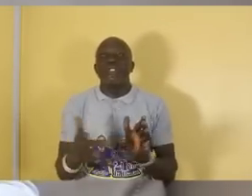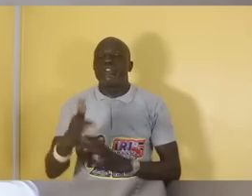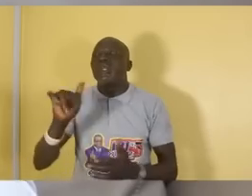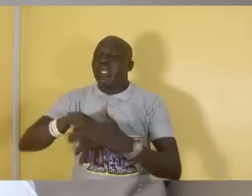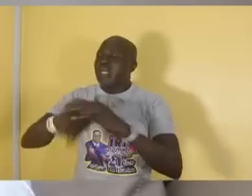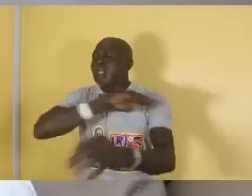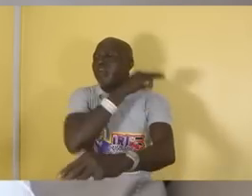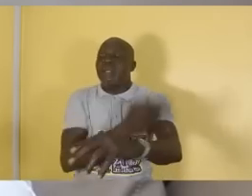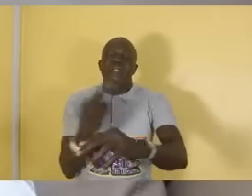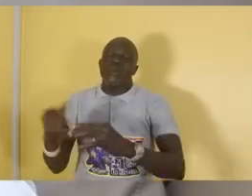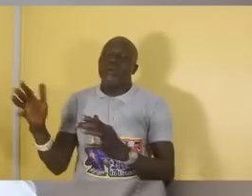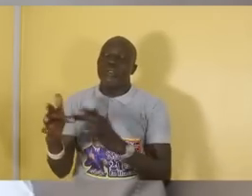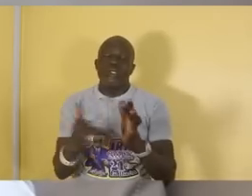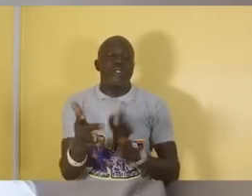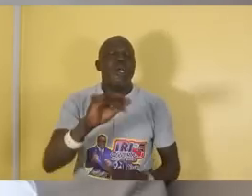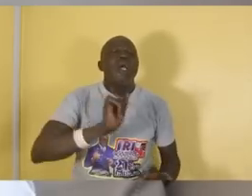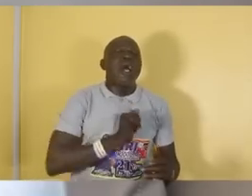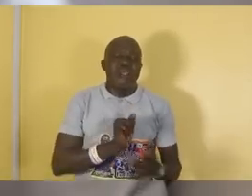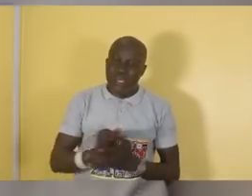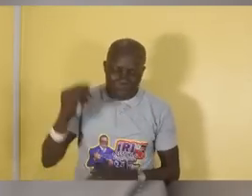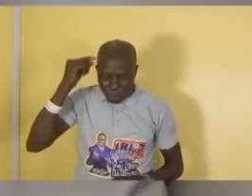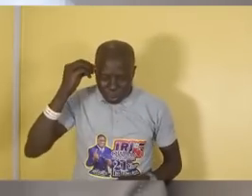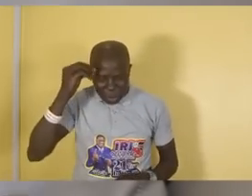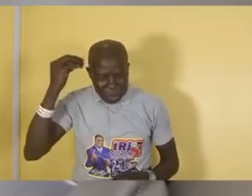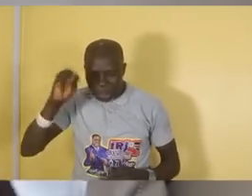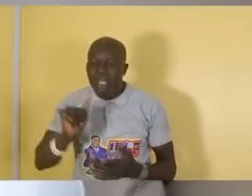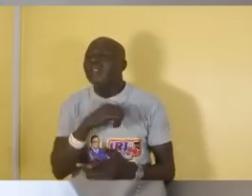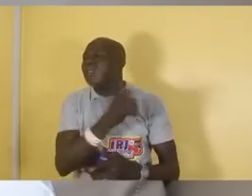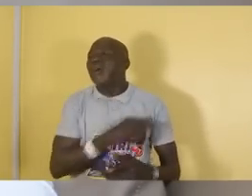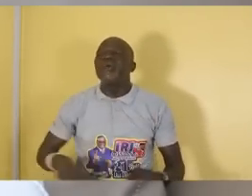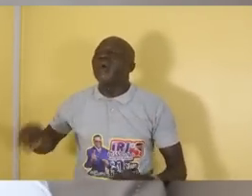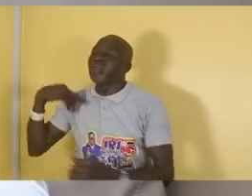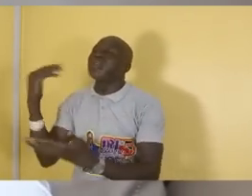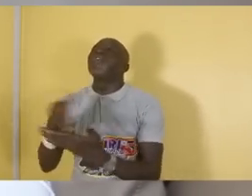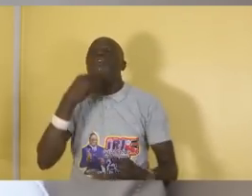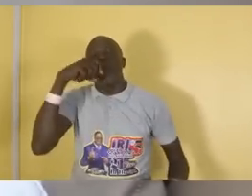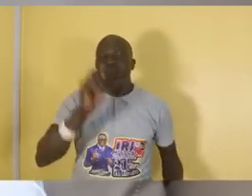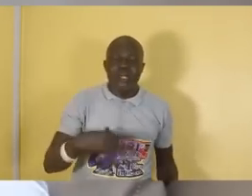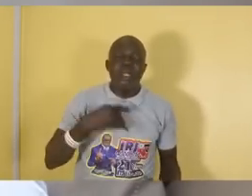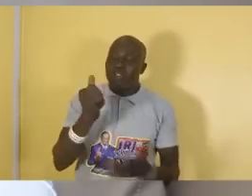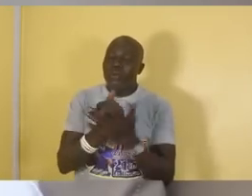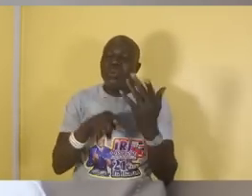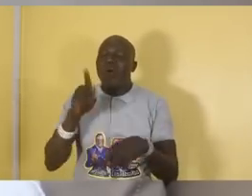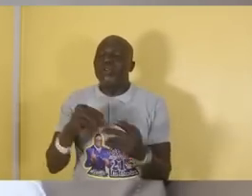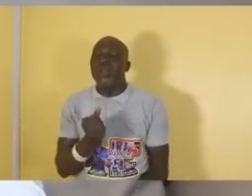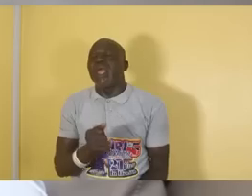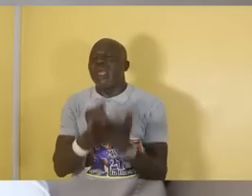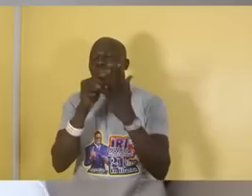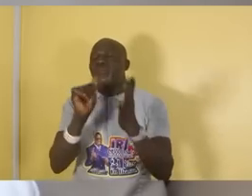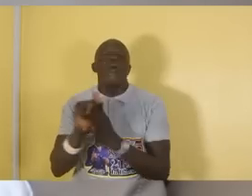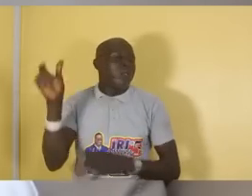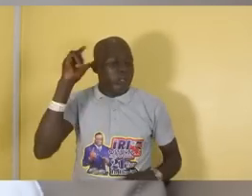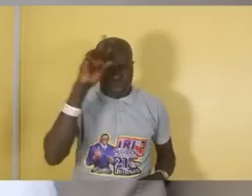of Jesus. In the name of Jesus. What did he? It's not the reason. It's not that command. I want come better after funeral. There are some people who want to. I'm